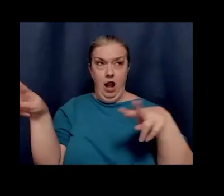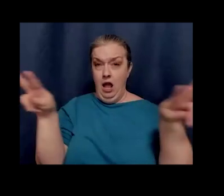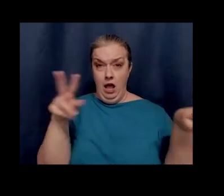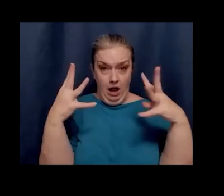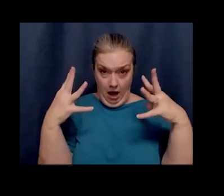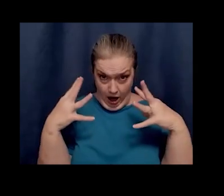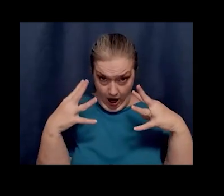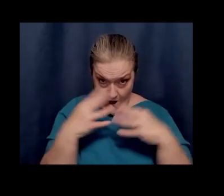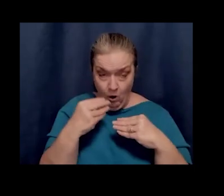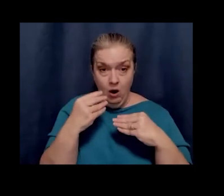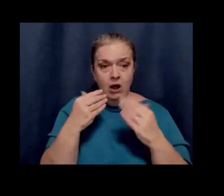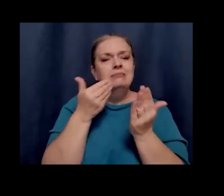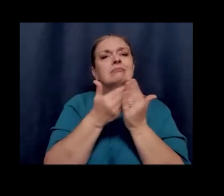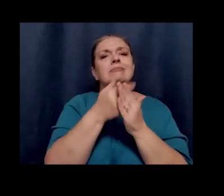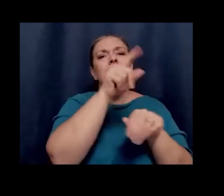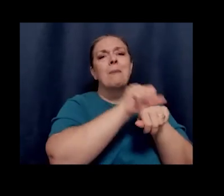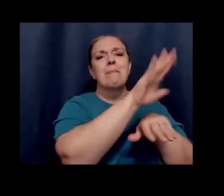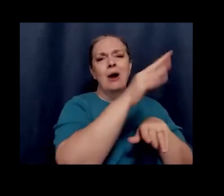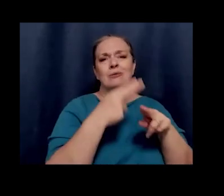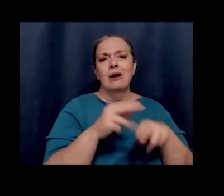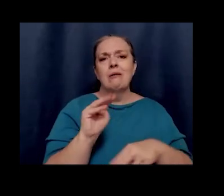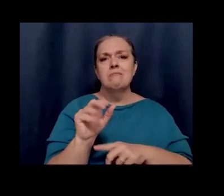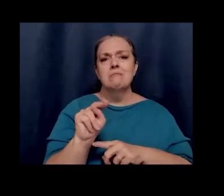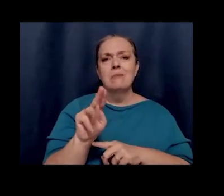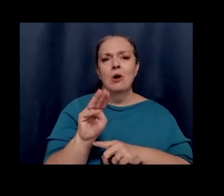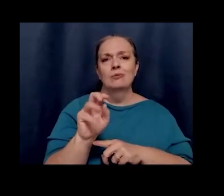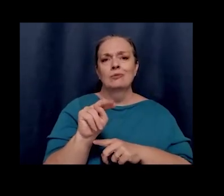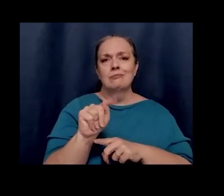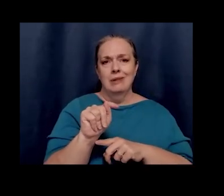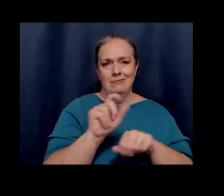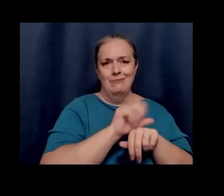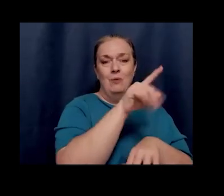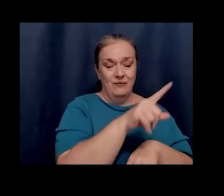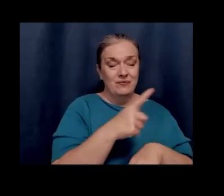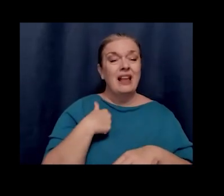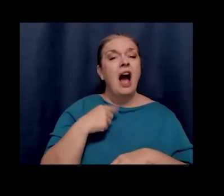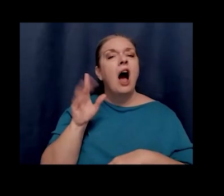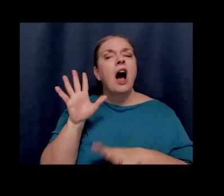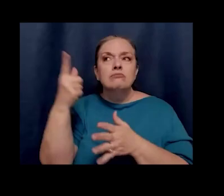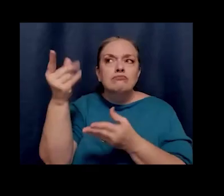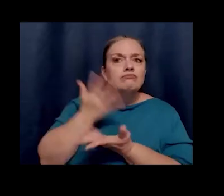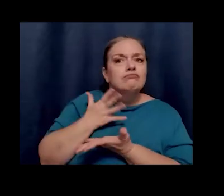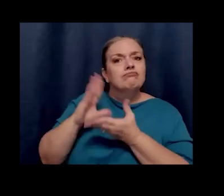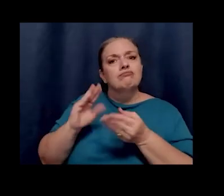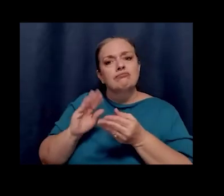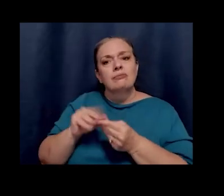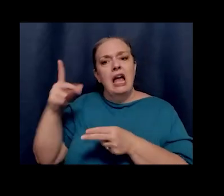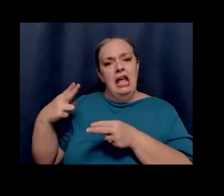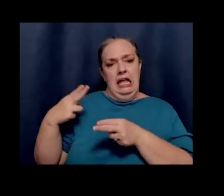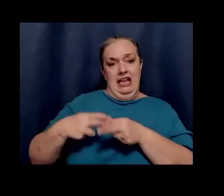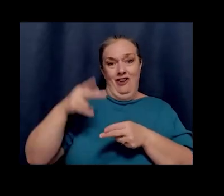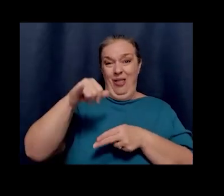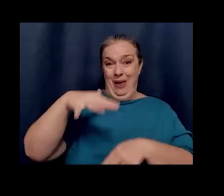of nearby Monument Mountain. I heard about the family life he nurtured here and how he called this place